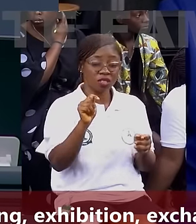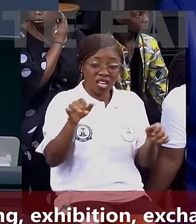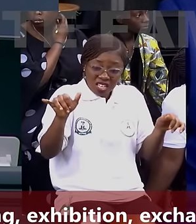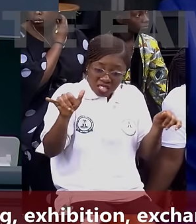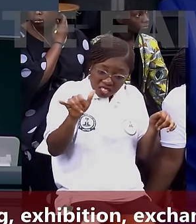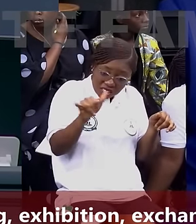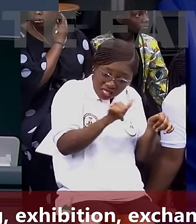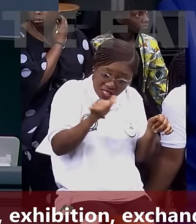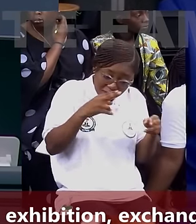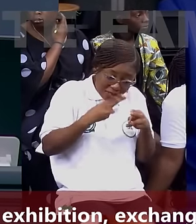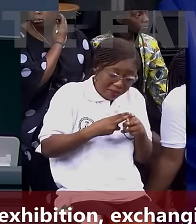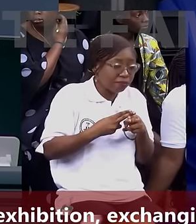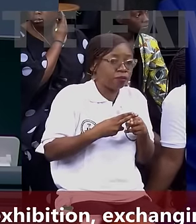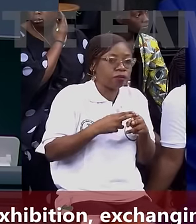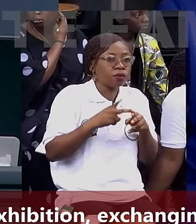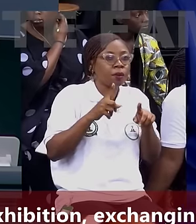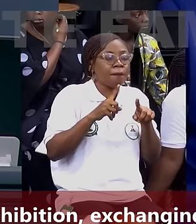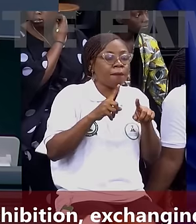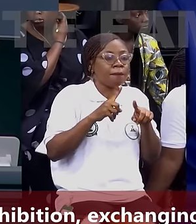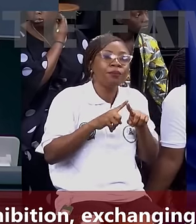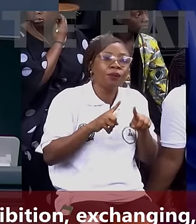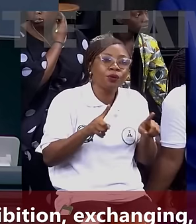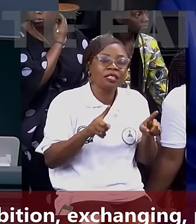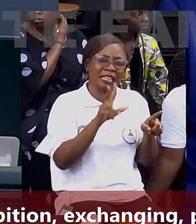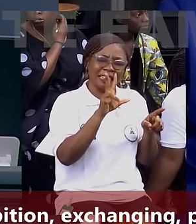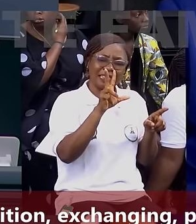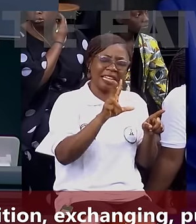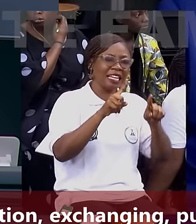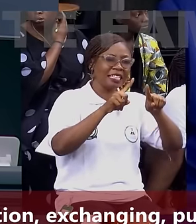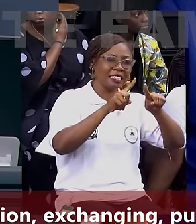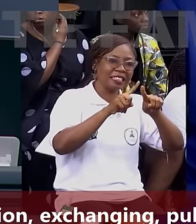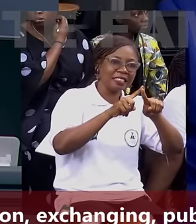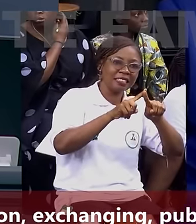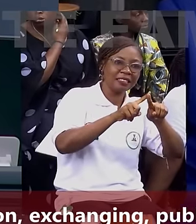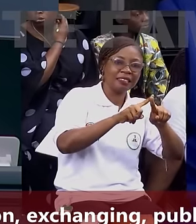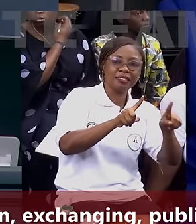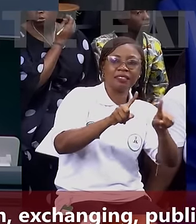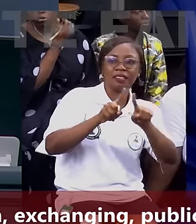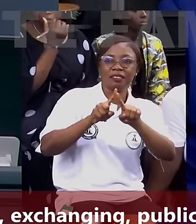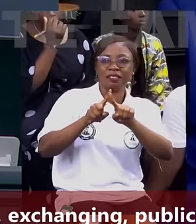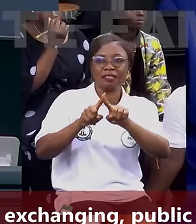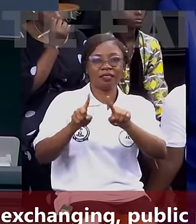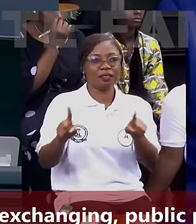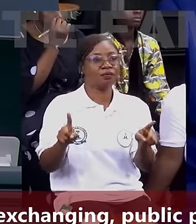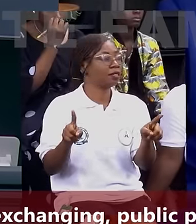same name, but 3 different